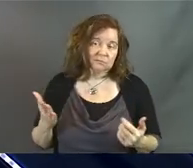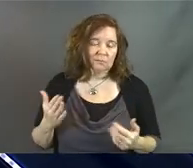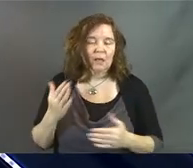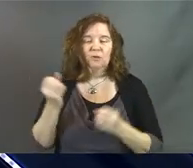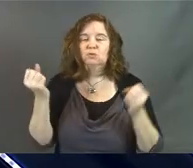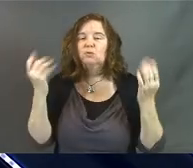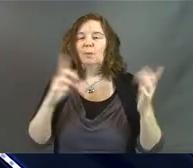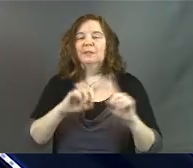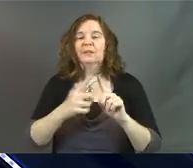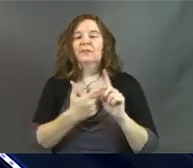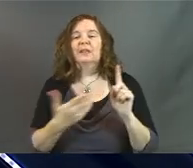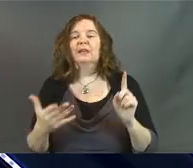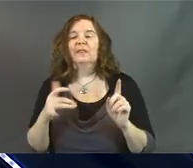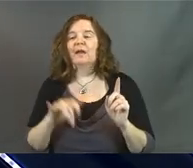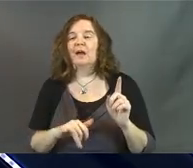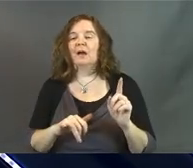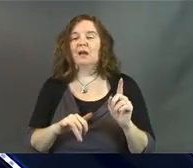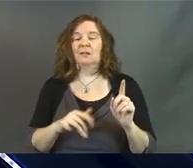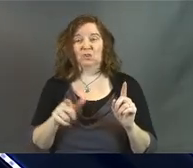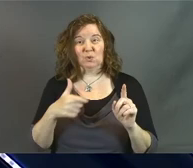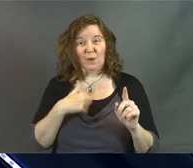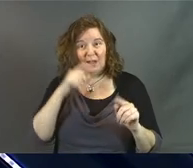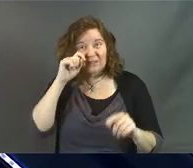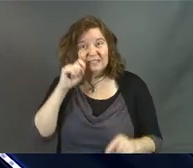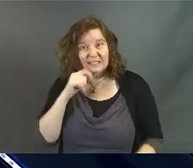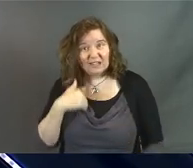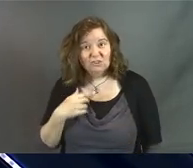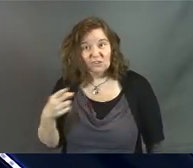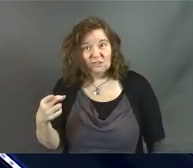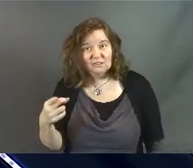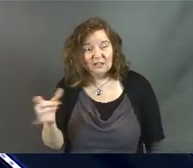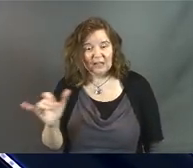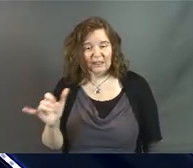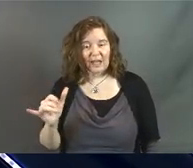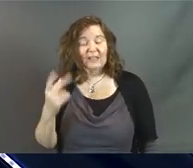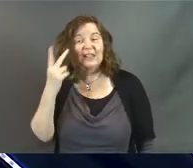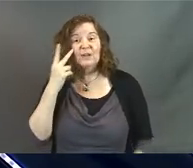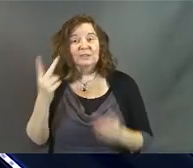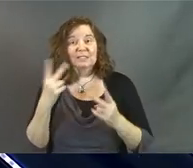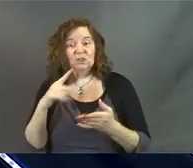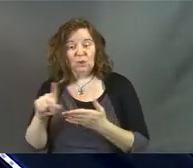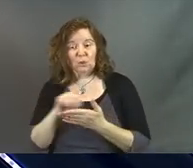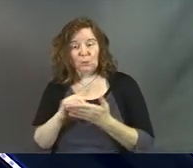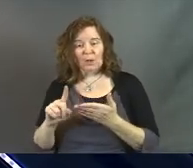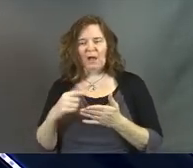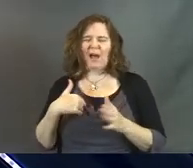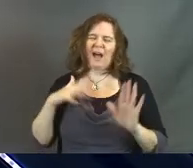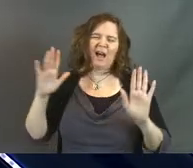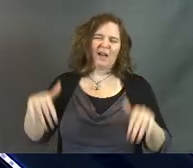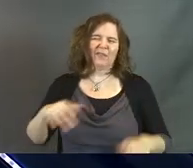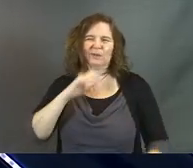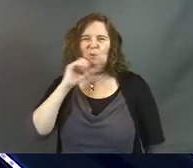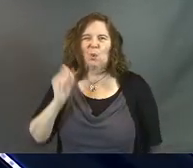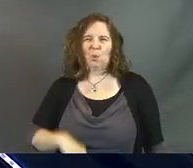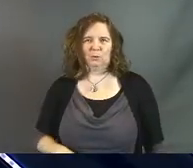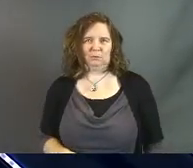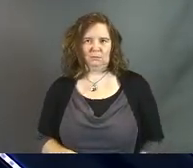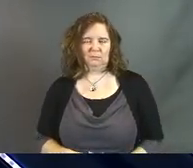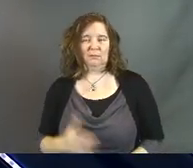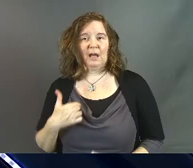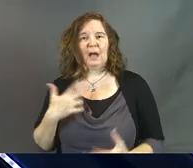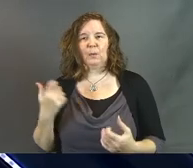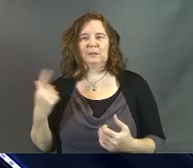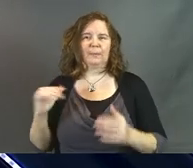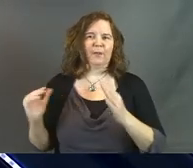And there's so many things that do you have teenagers? Like, they'll see during the week, and it's like, that's old. I